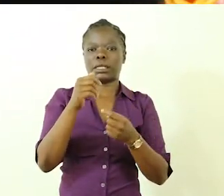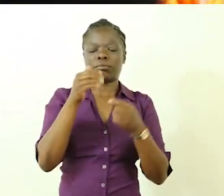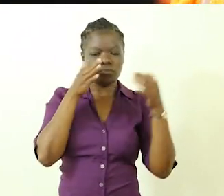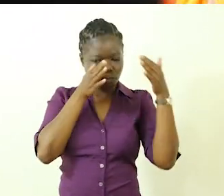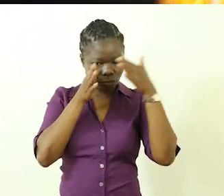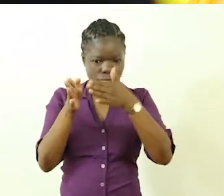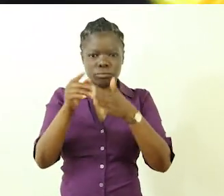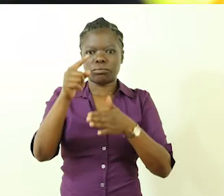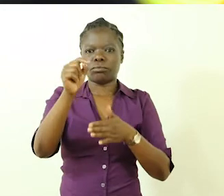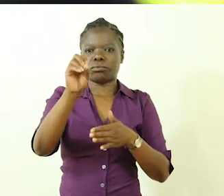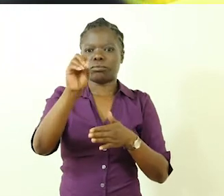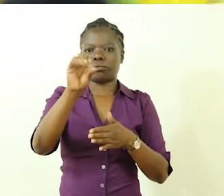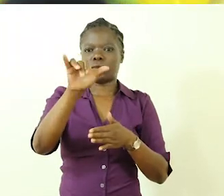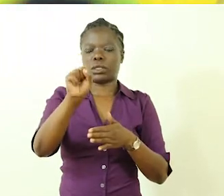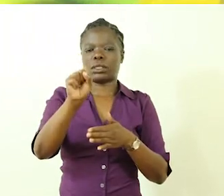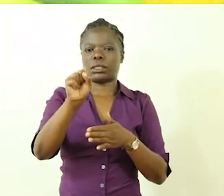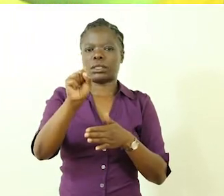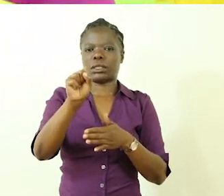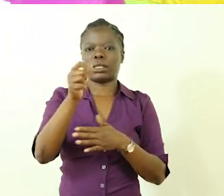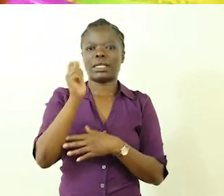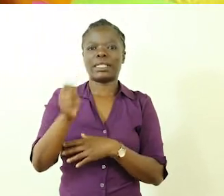toys, I'll use the shakers.